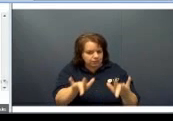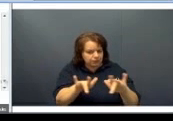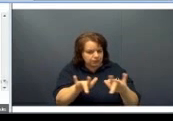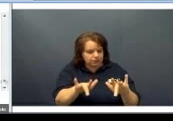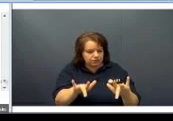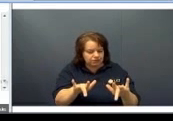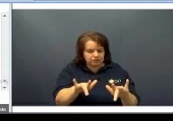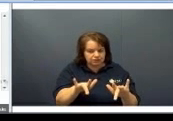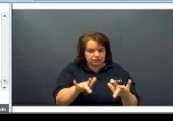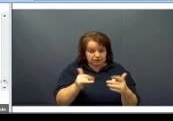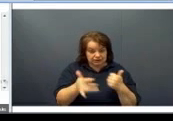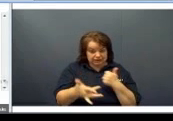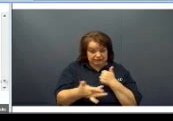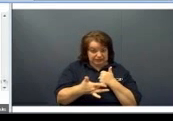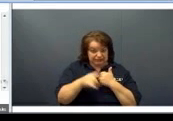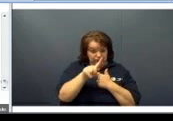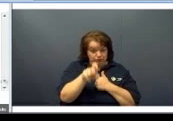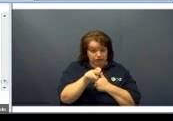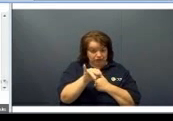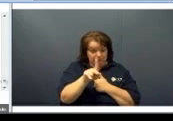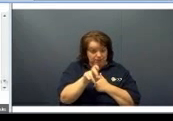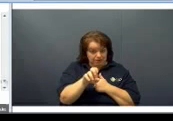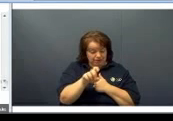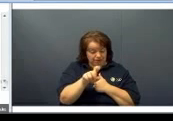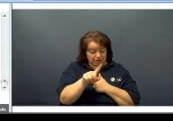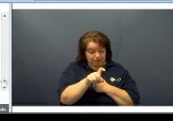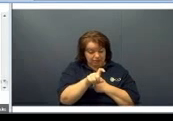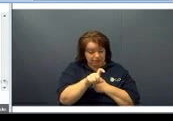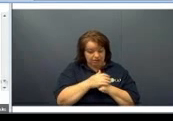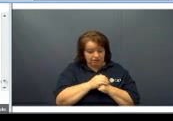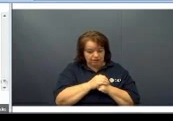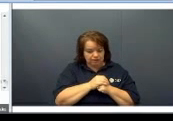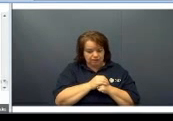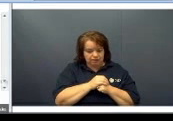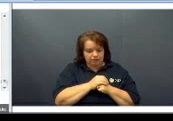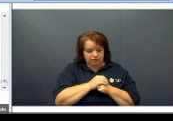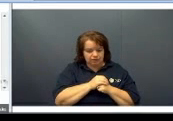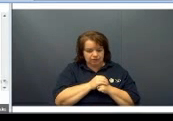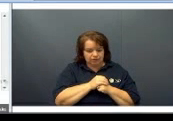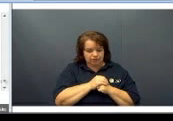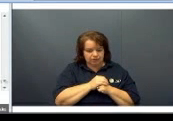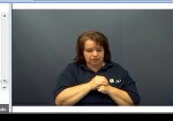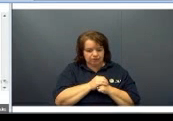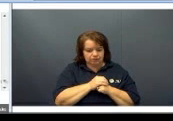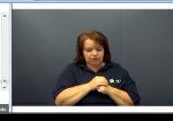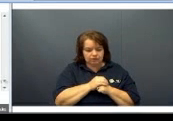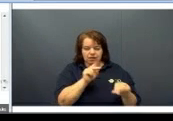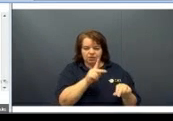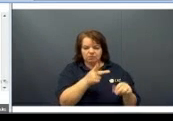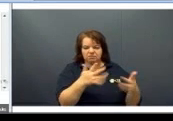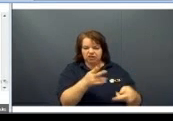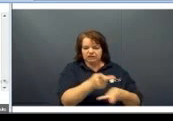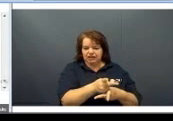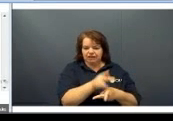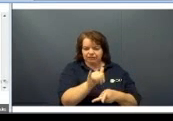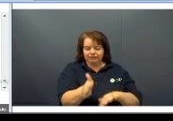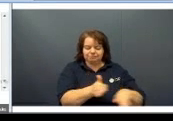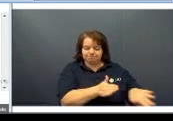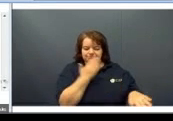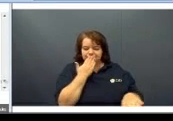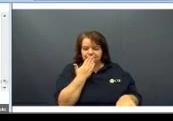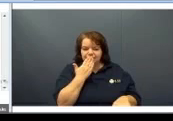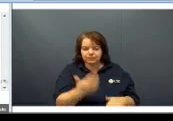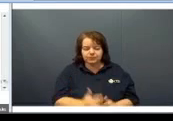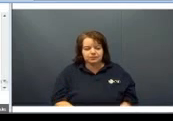getting audio through the computer. I don't know what this is. A technical question, Mike? Do I need to? Okay. I need to take care of it. All right. He